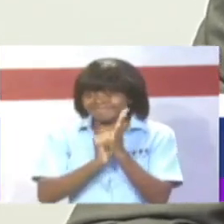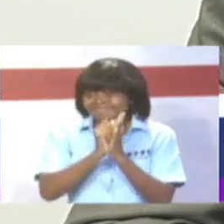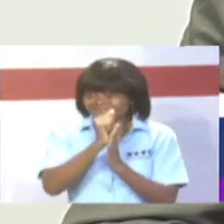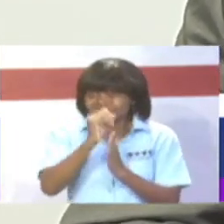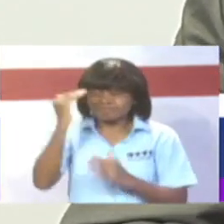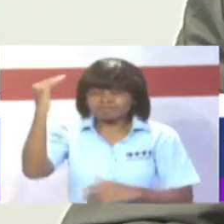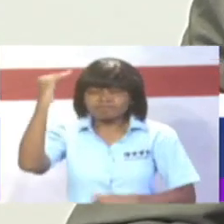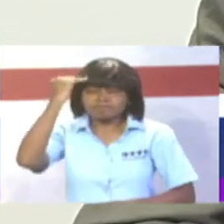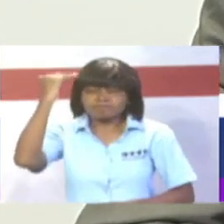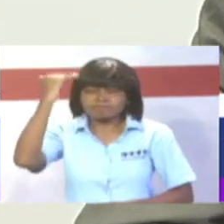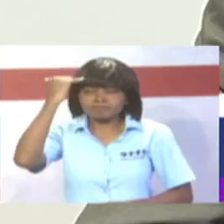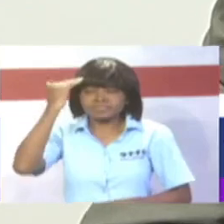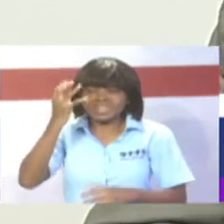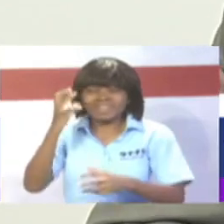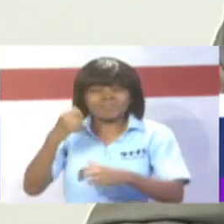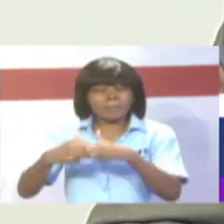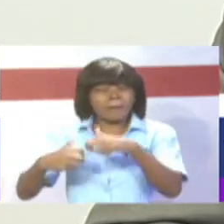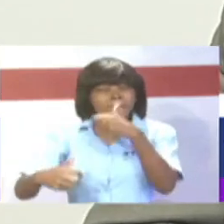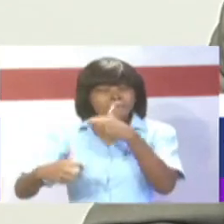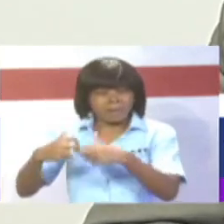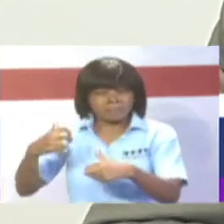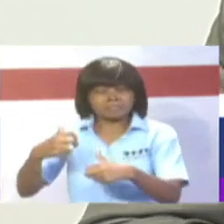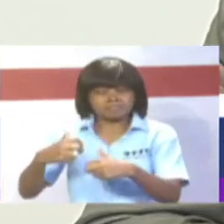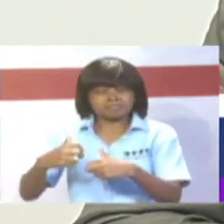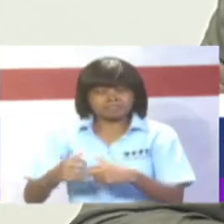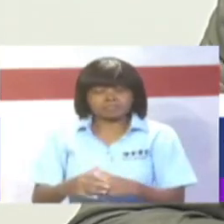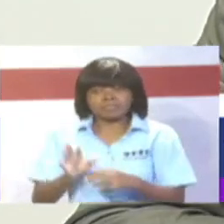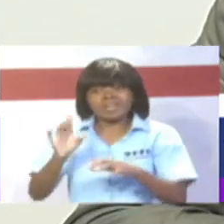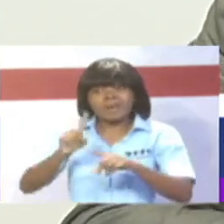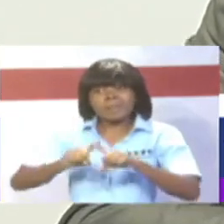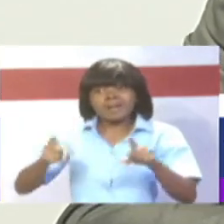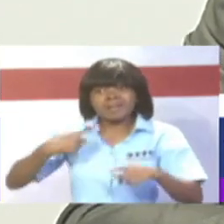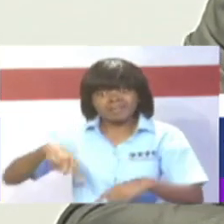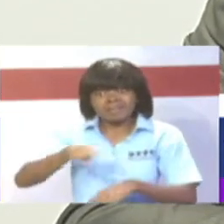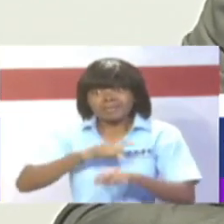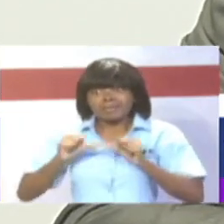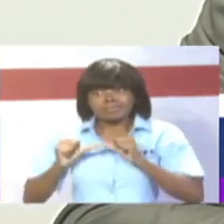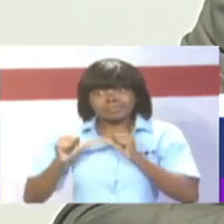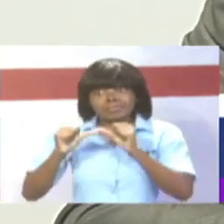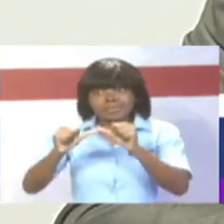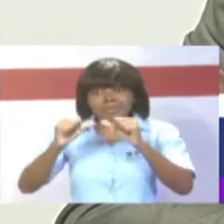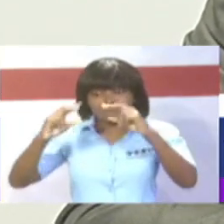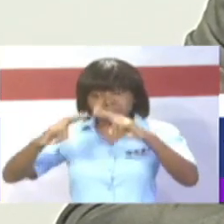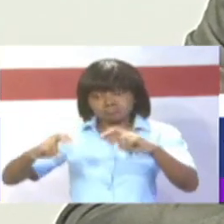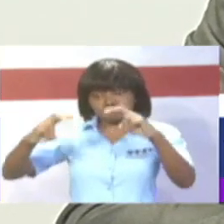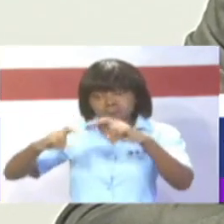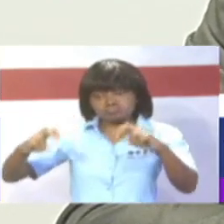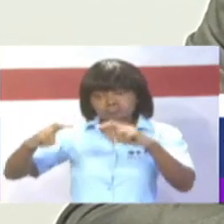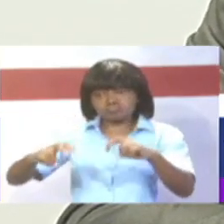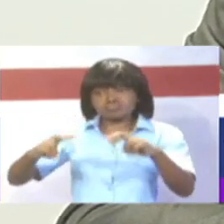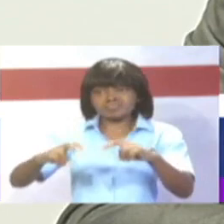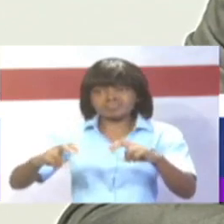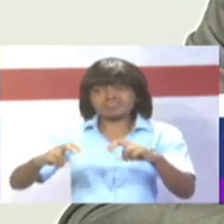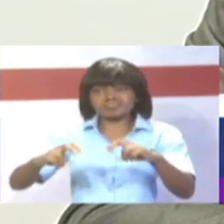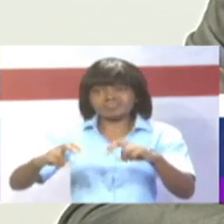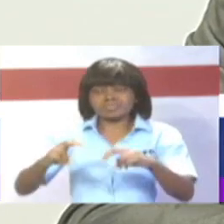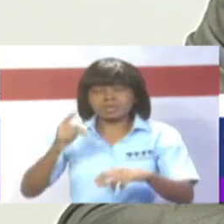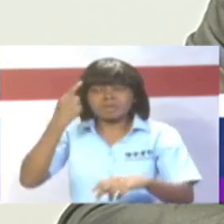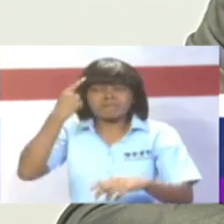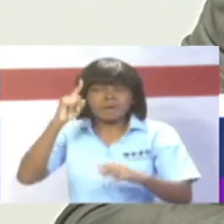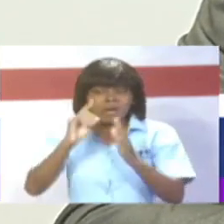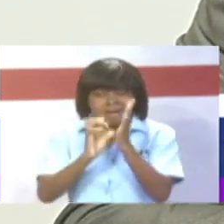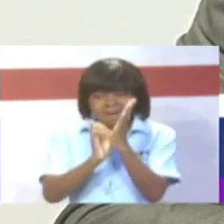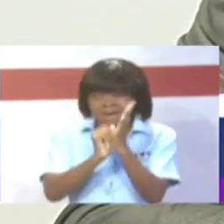screening for cancer via the care fairs that are currently happening. There is prostate screening, there is cervical cancer screening via pap smears, and we